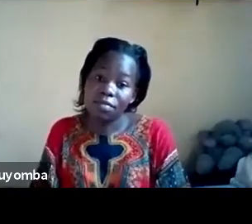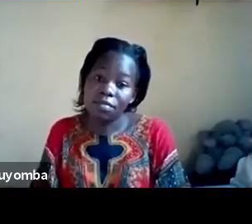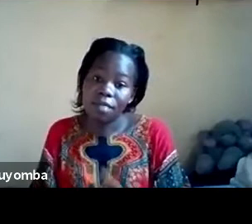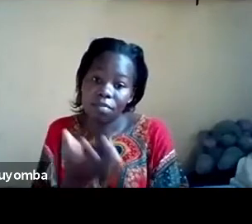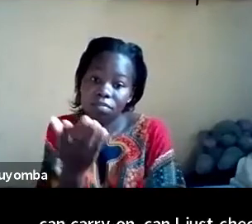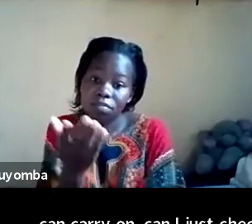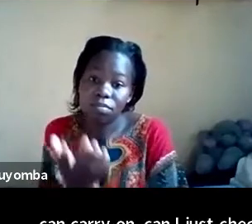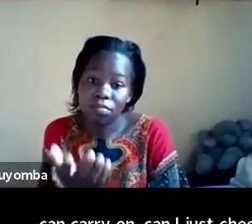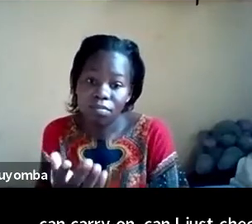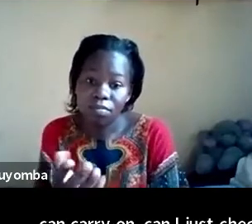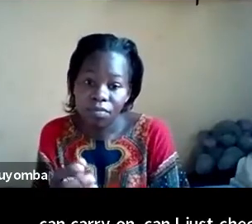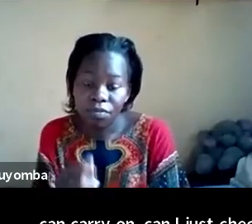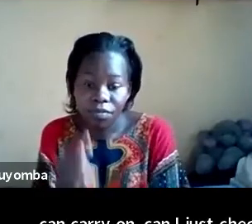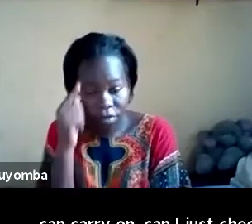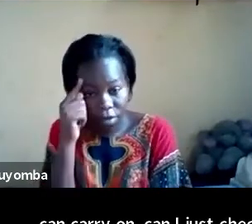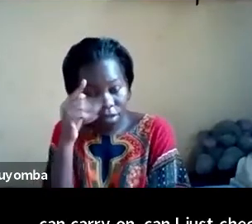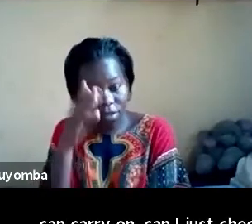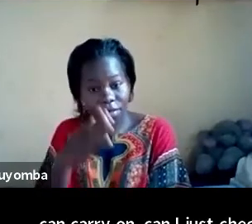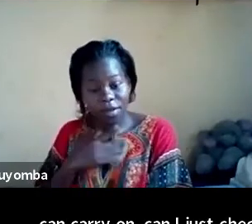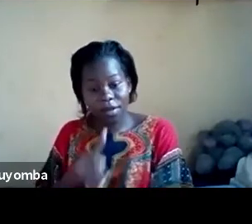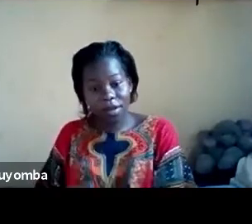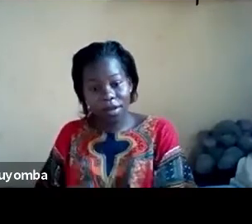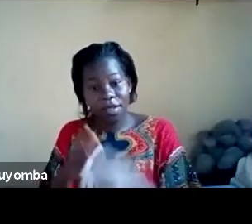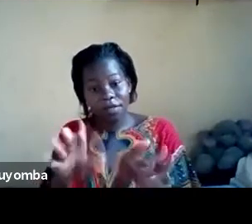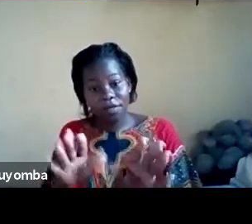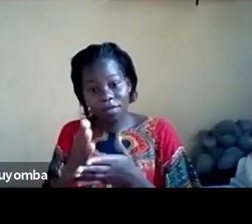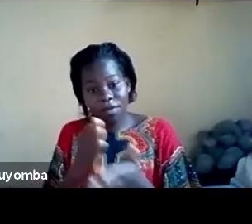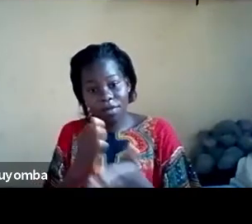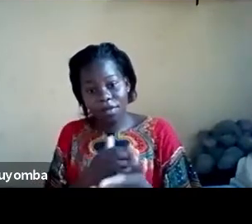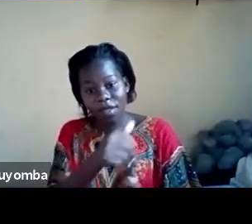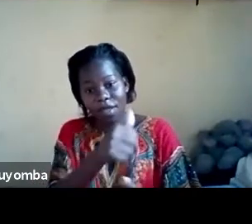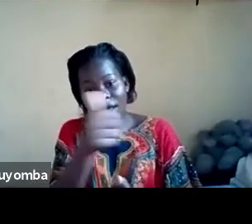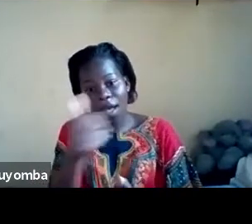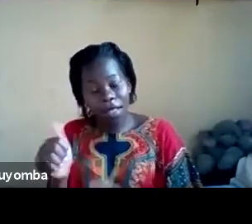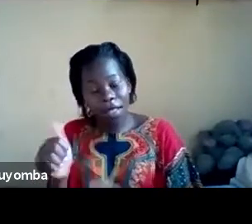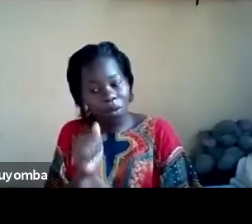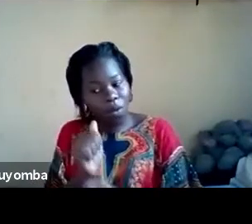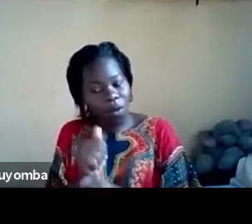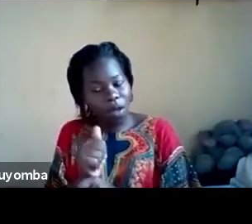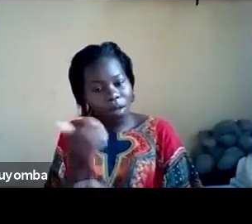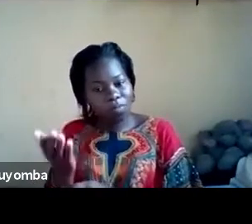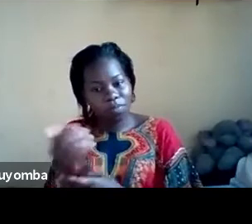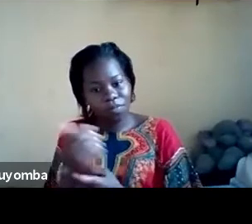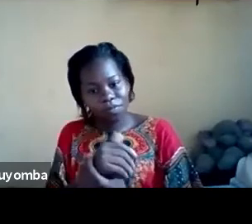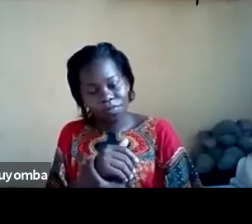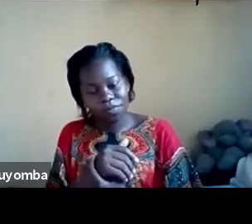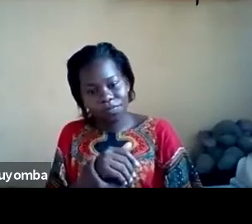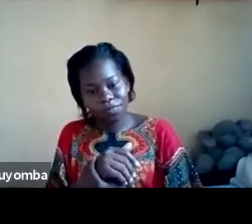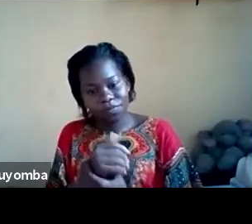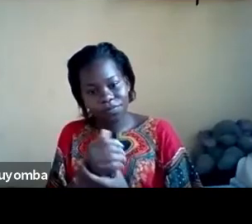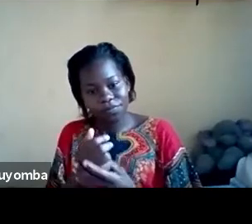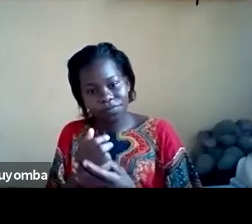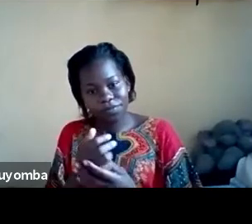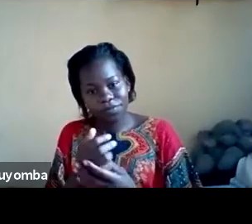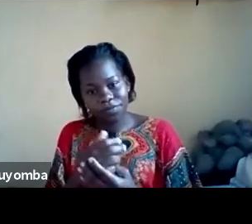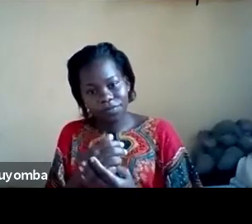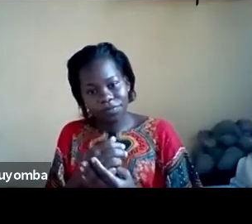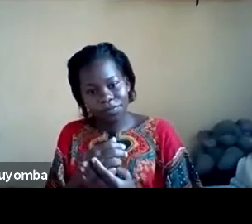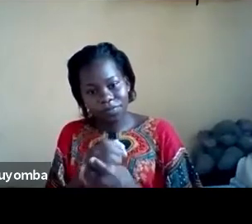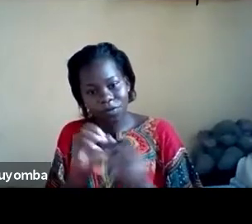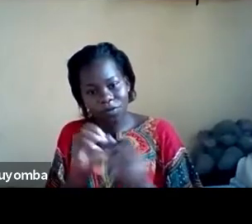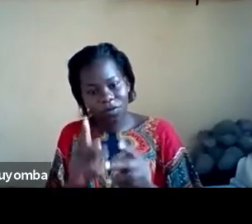I think my time could be done because of other pressing commitments. Okay, so yeah. Can we let you have your last